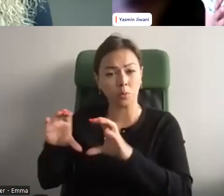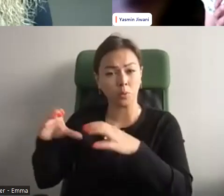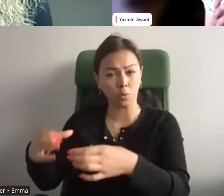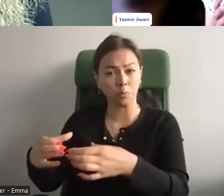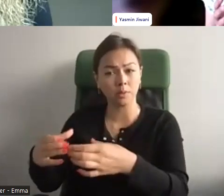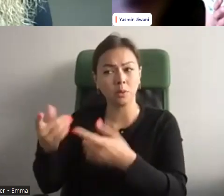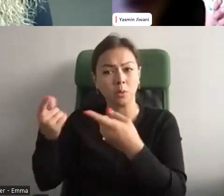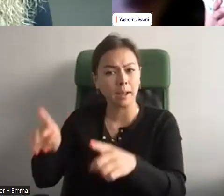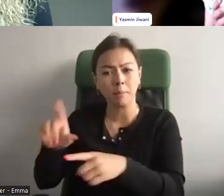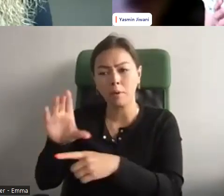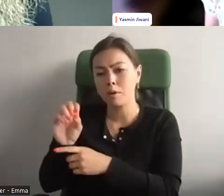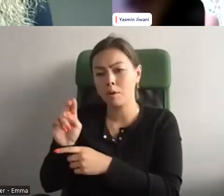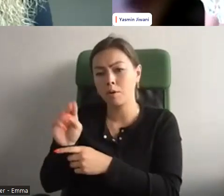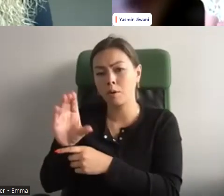like